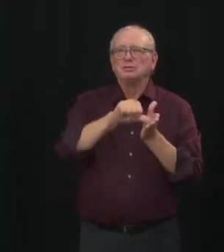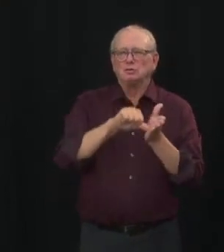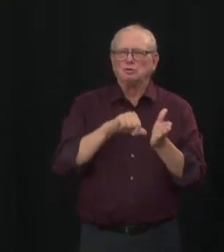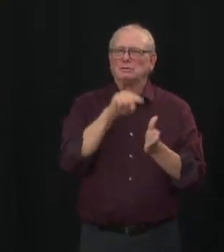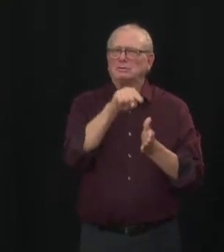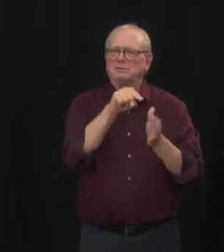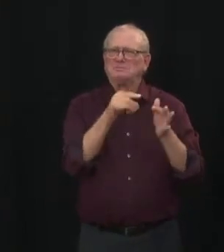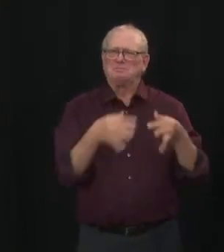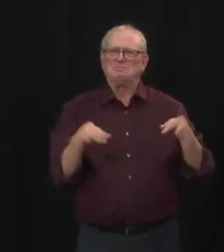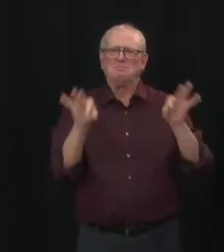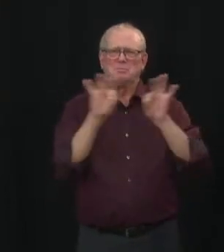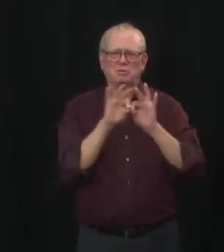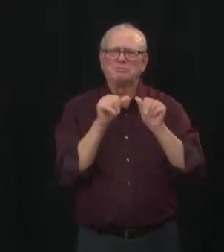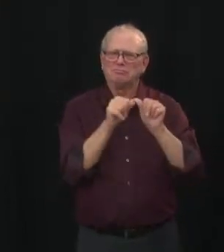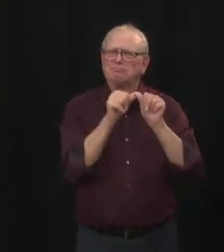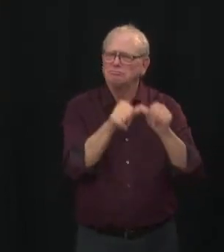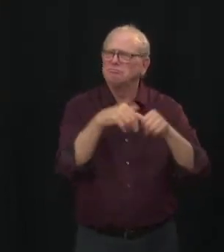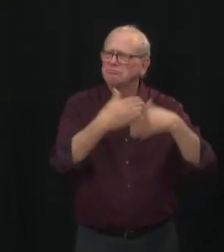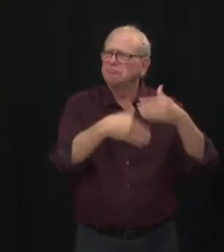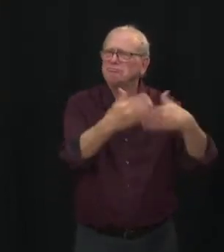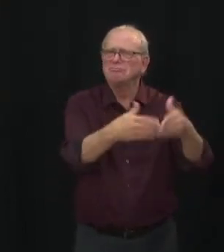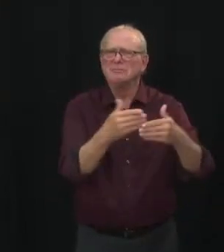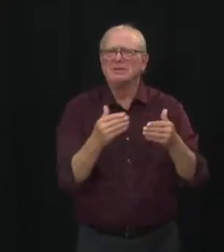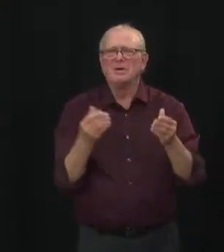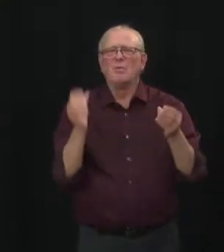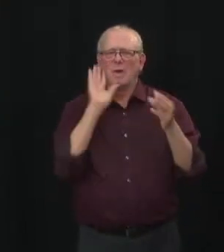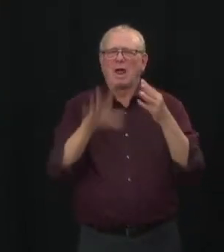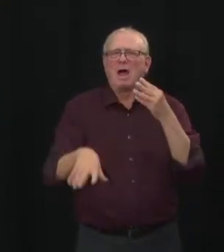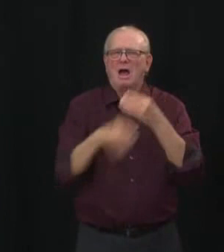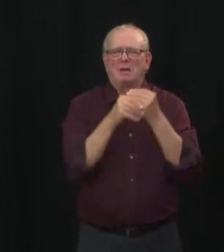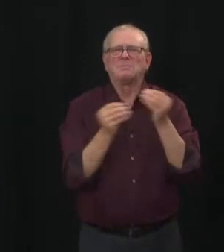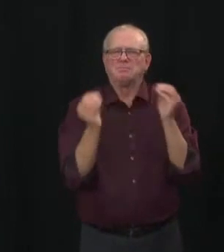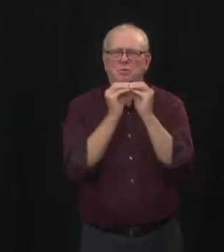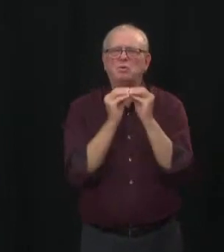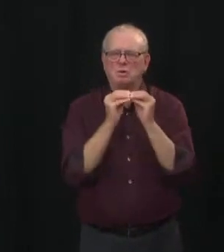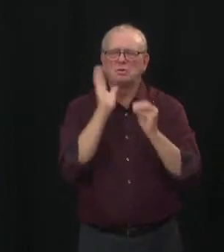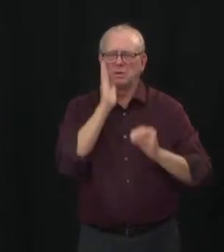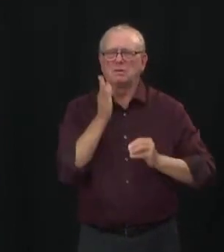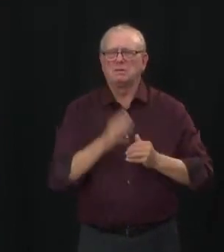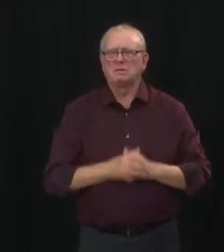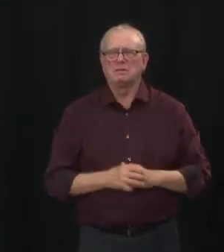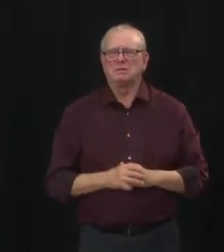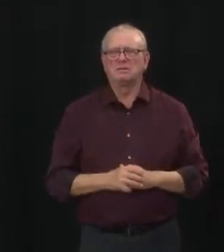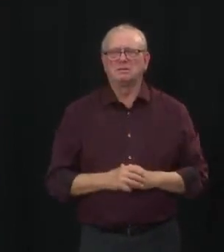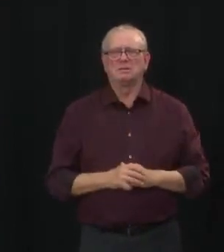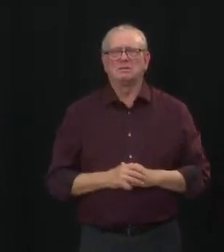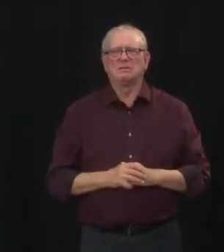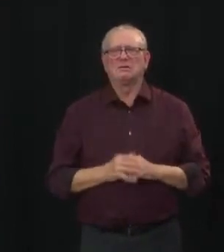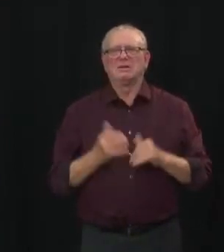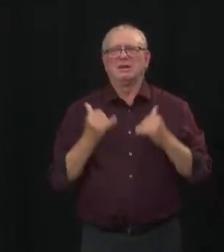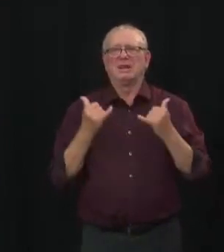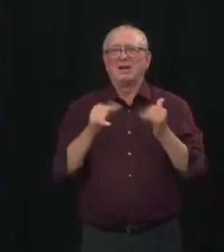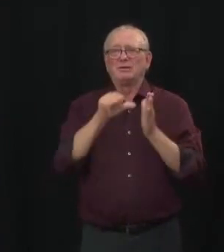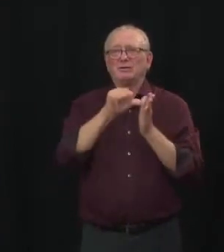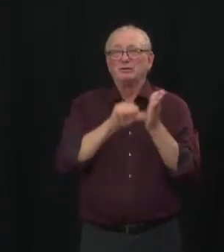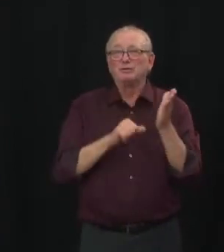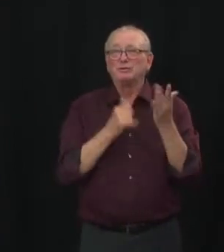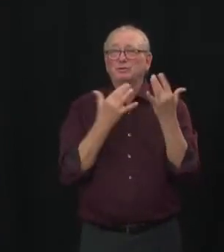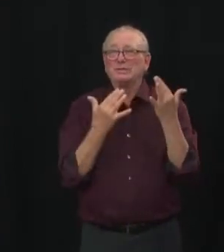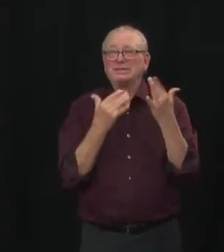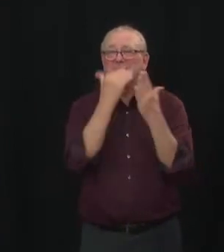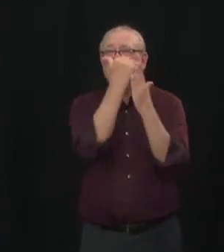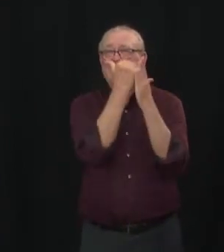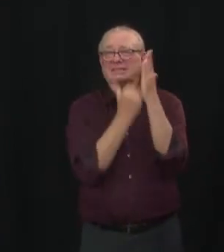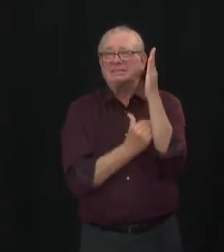the system is continuing to do near normal surgery volumes. In fact, the waiting list is continuing to come down slowly but